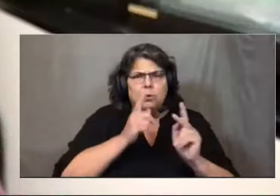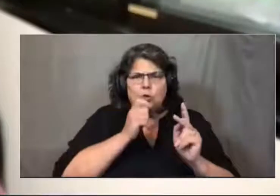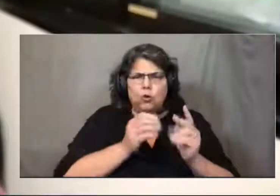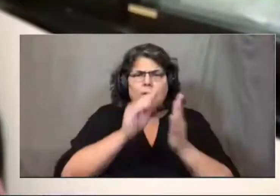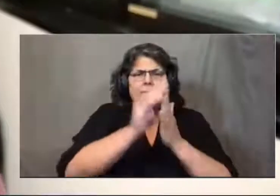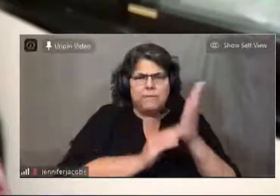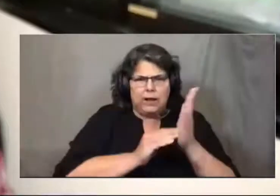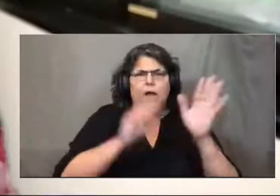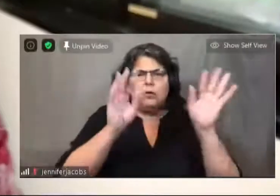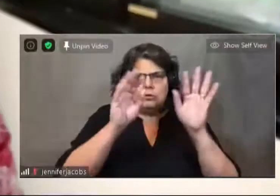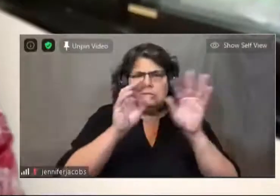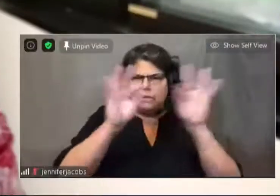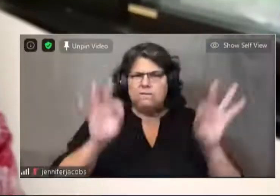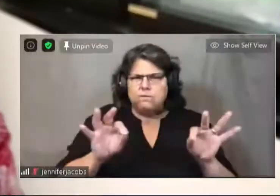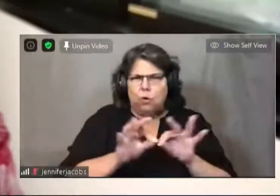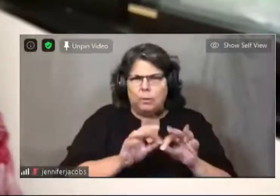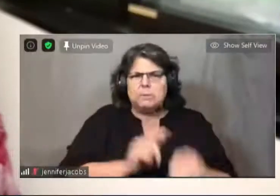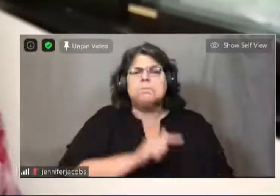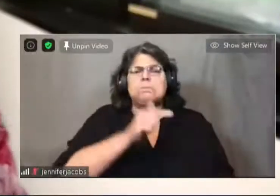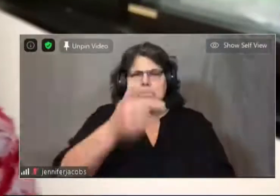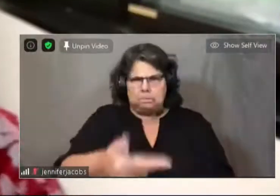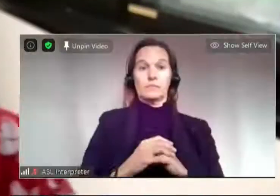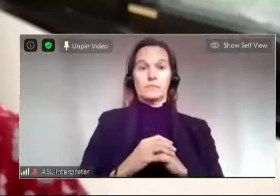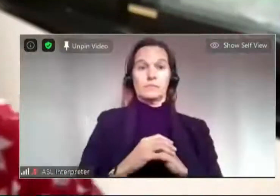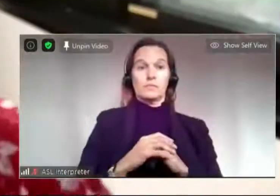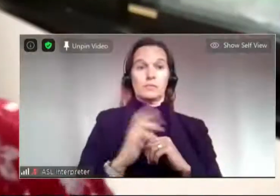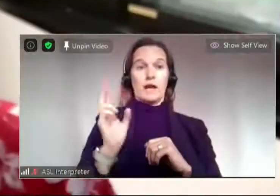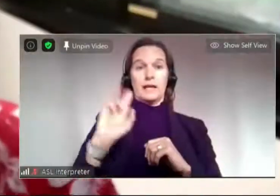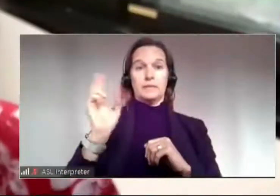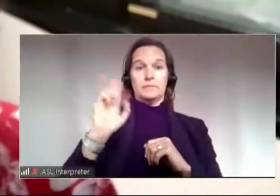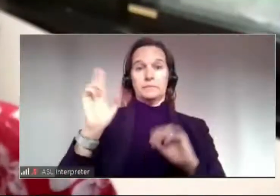and evacuations. As you know, north of Willits,